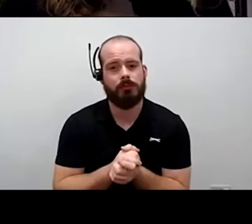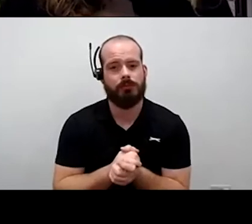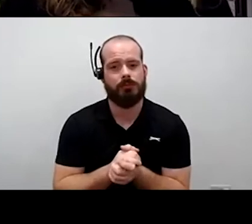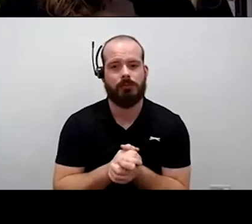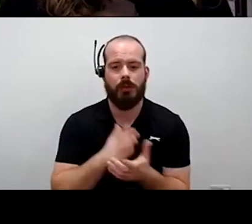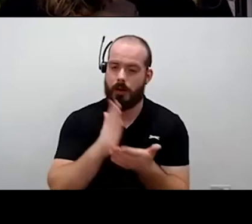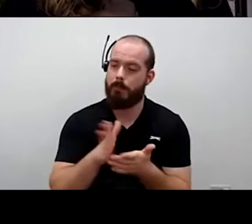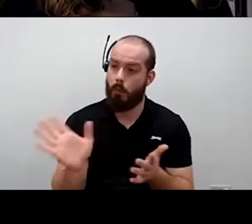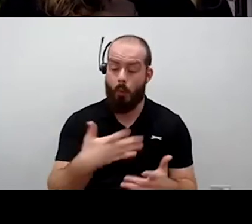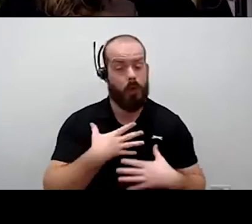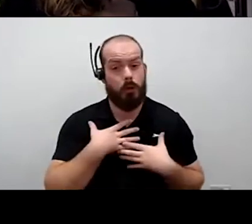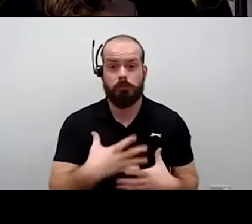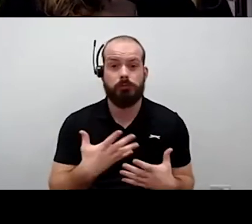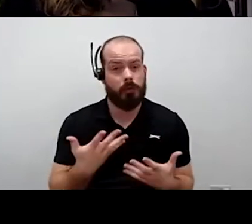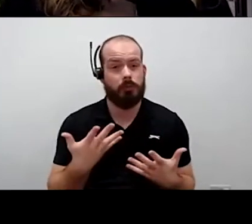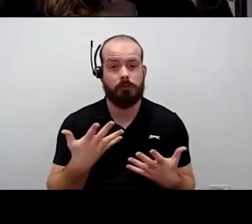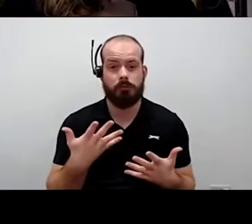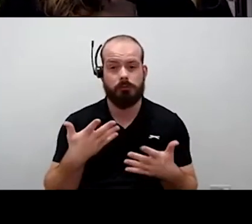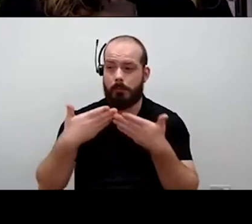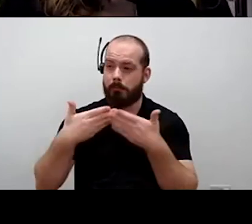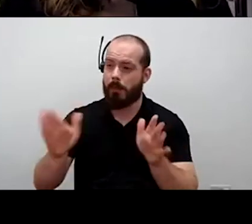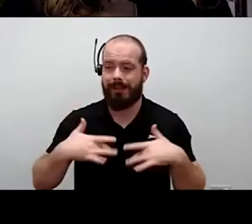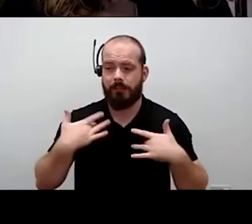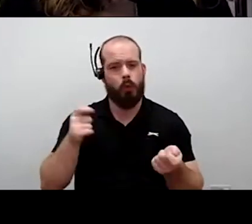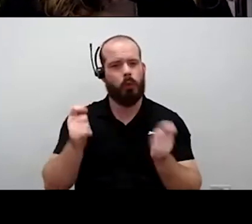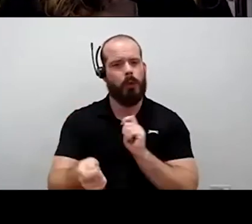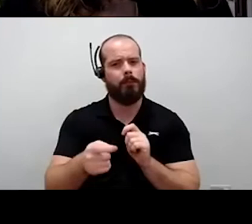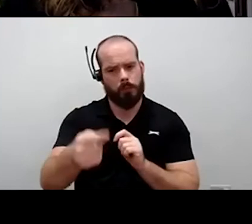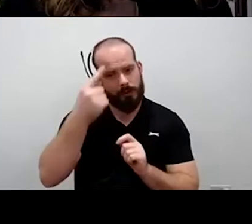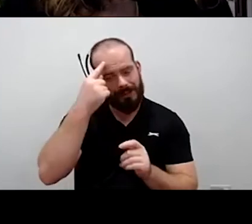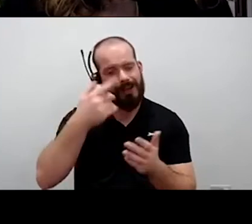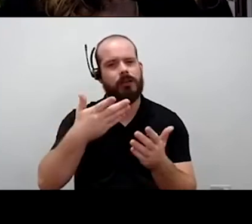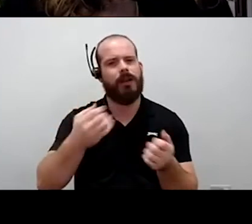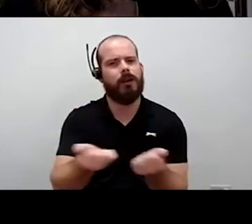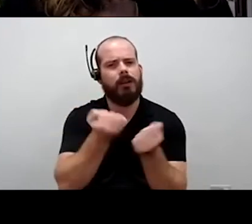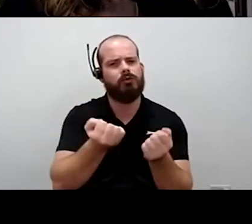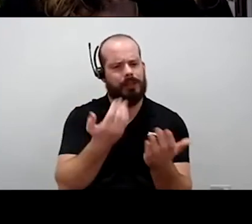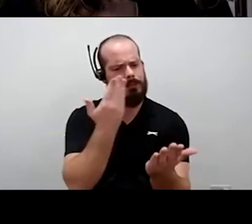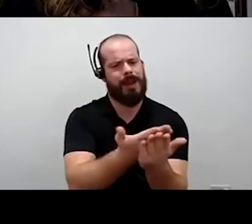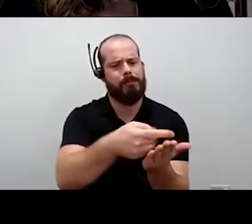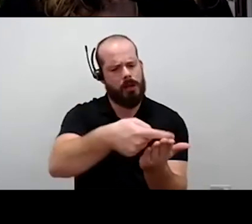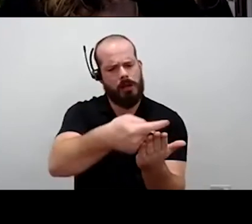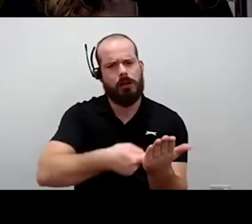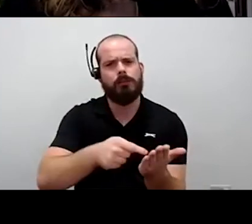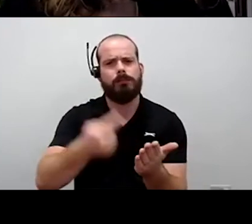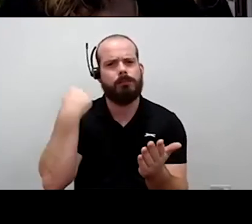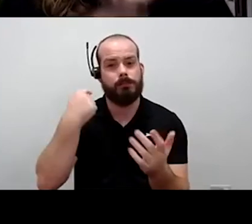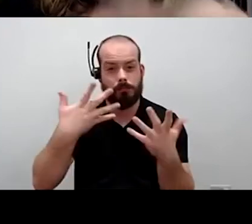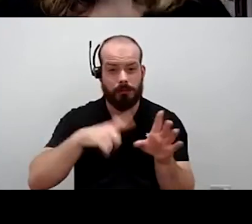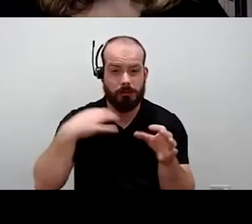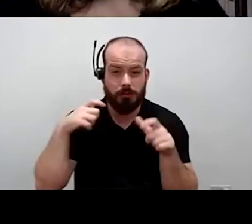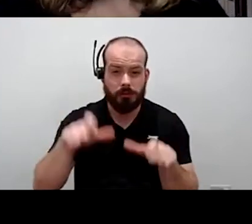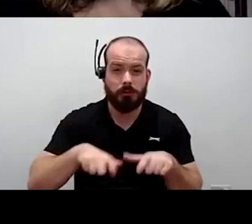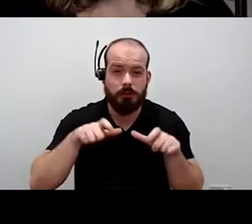taken by surprise, including for instance, the fact that in the last energy white paper, which was waited for in the UK, was waited for 10 years, didn't